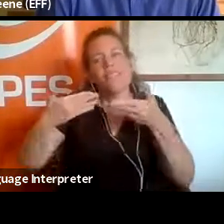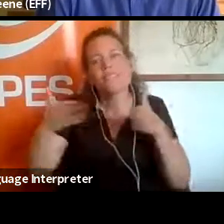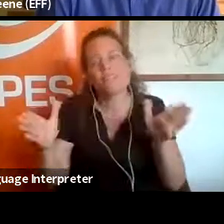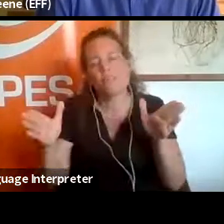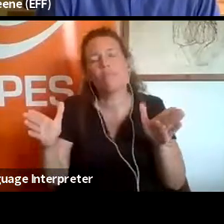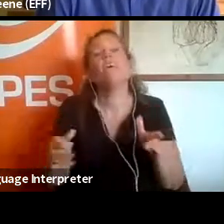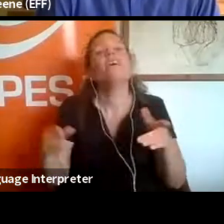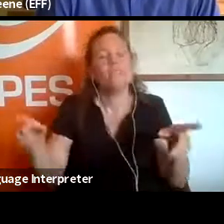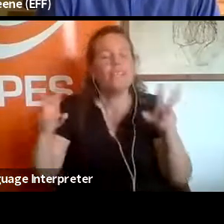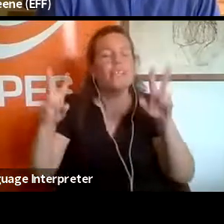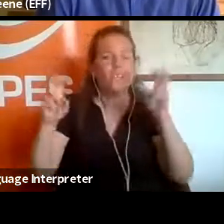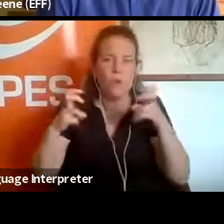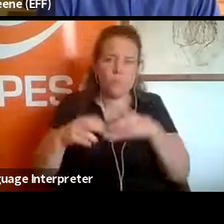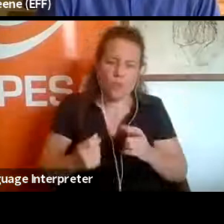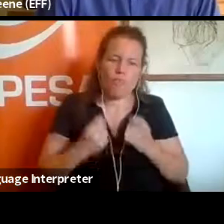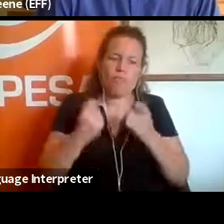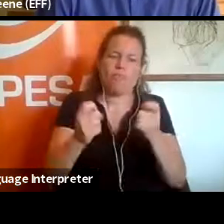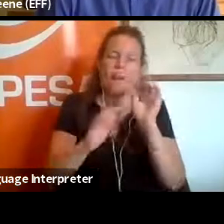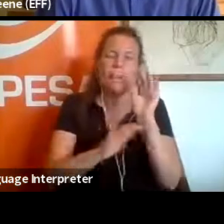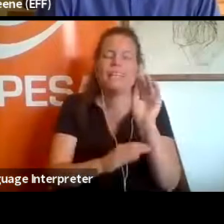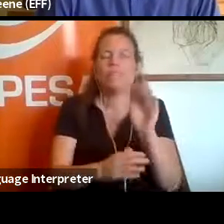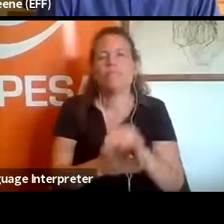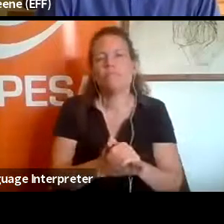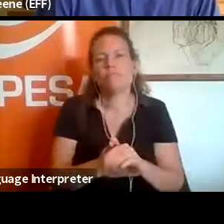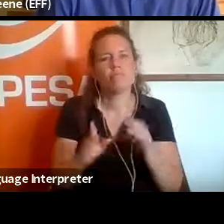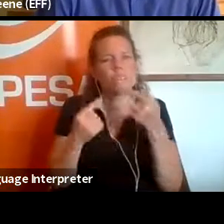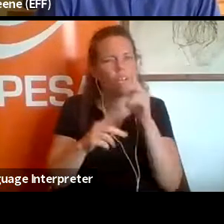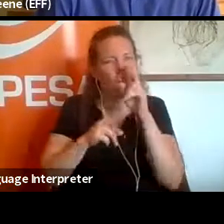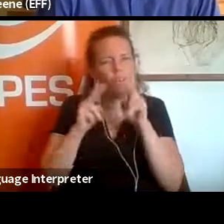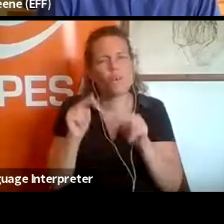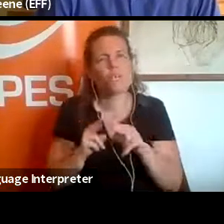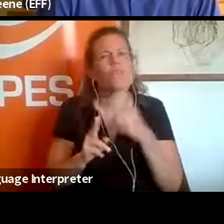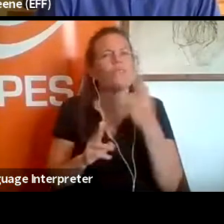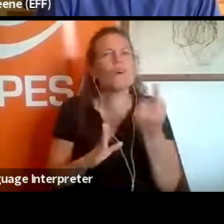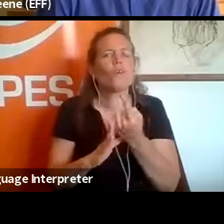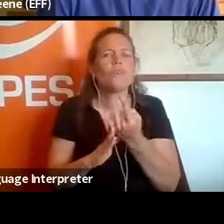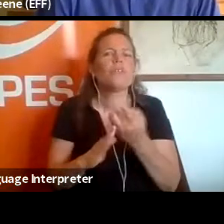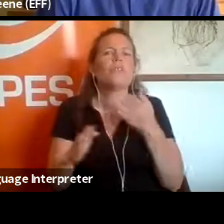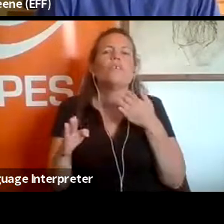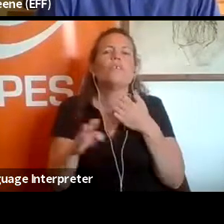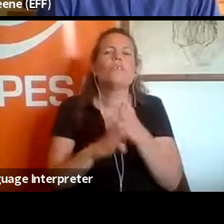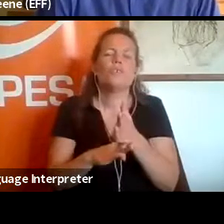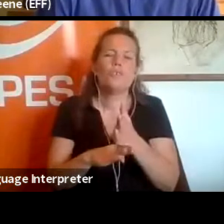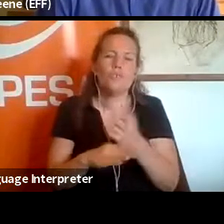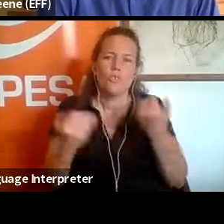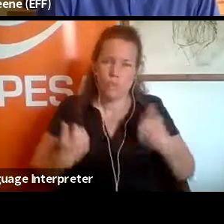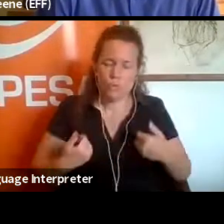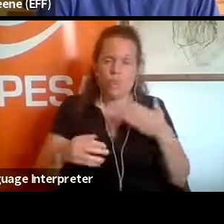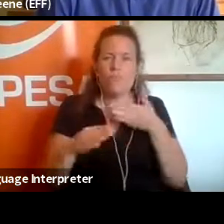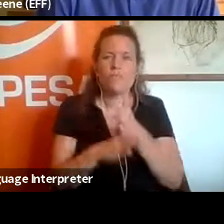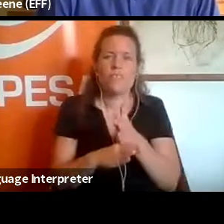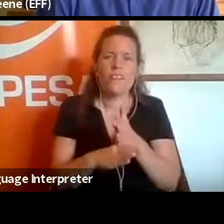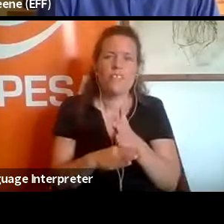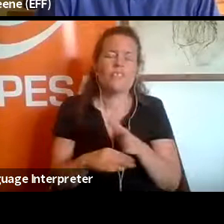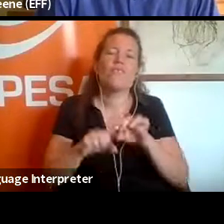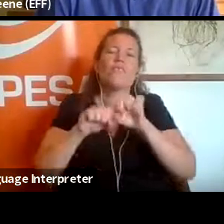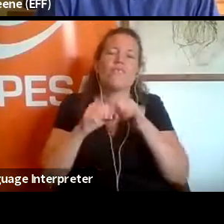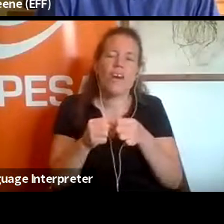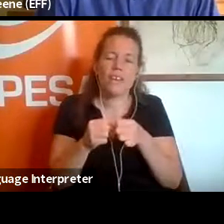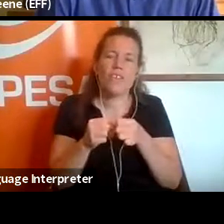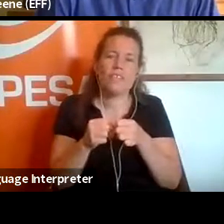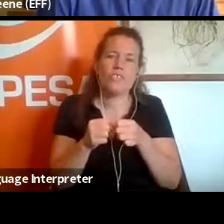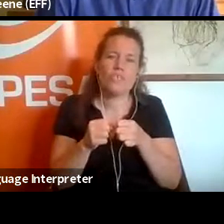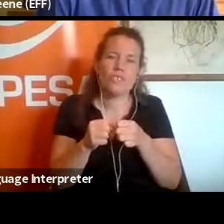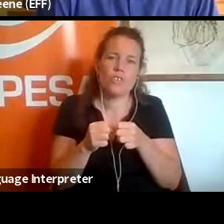appeal. And I think we look at this in terms of just not like human rights violations. I mentioned Ethiopia, and